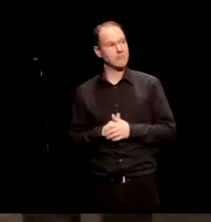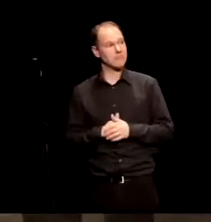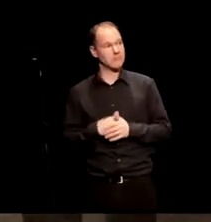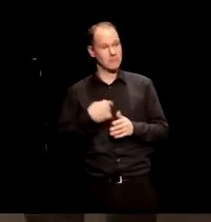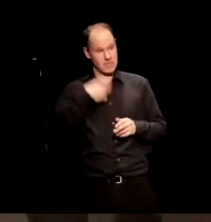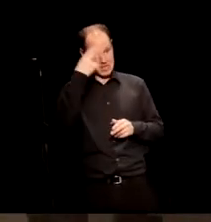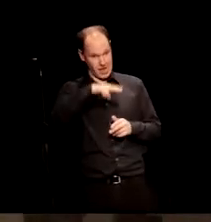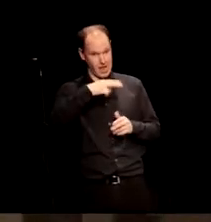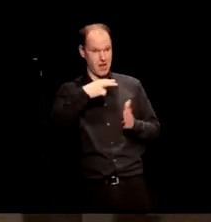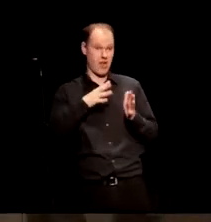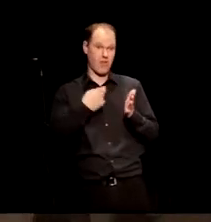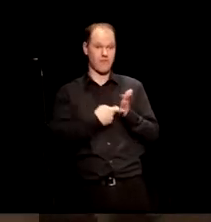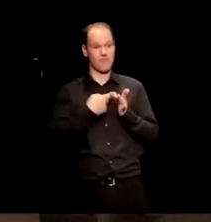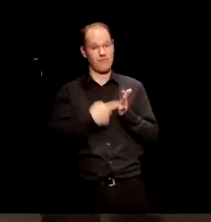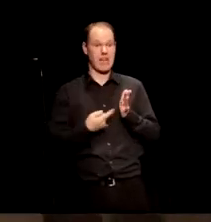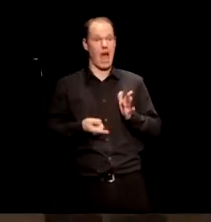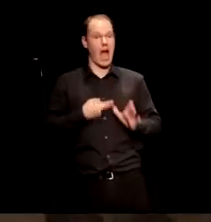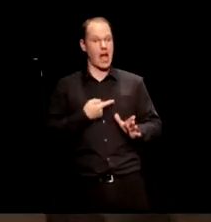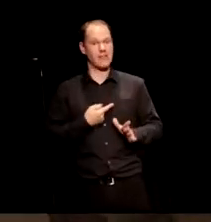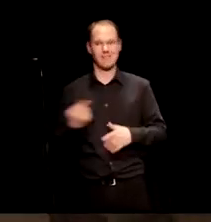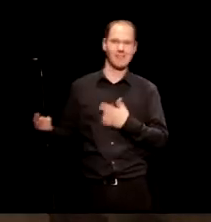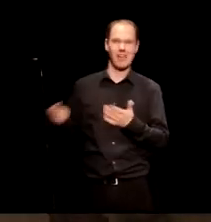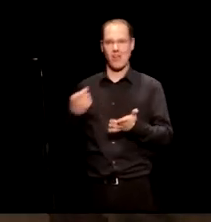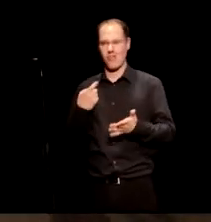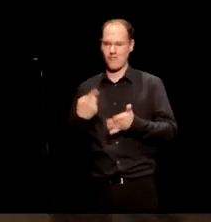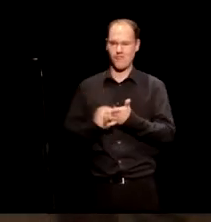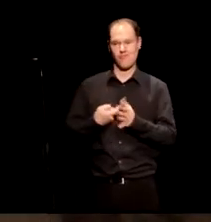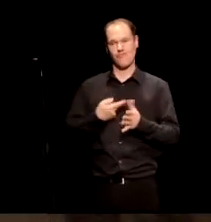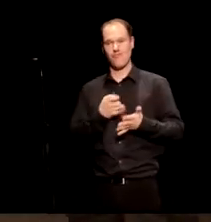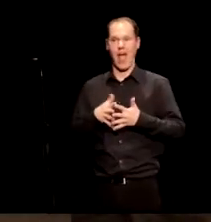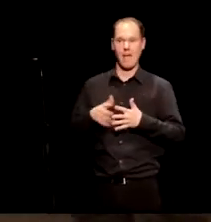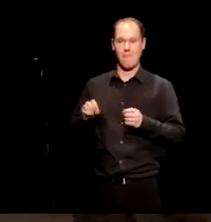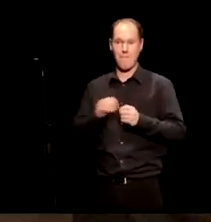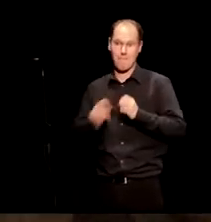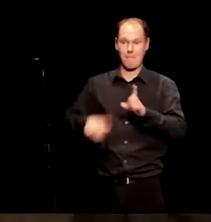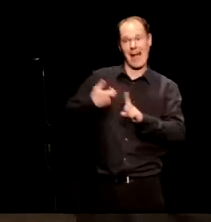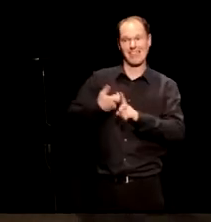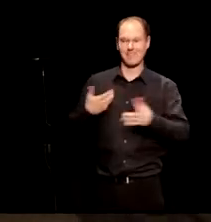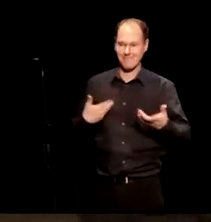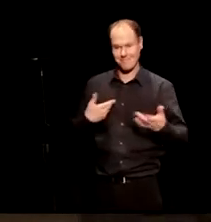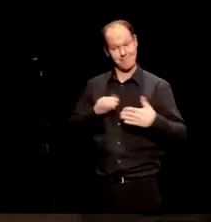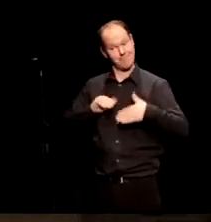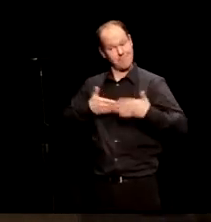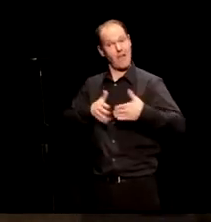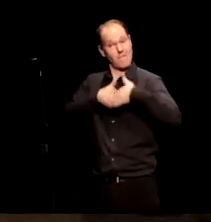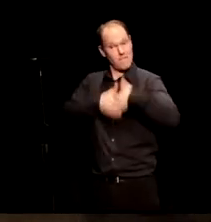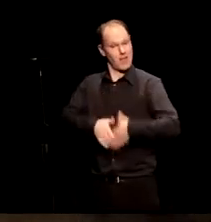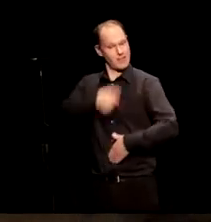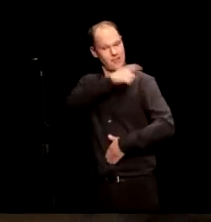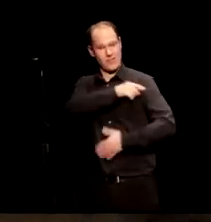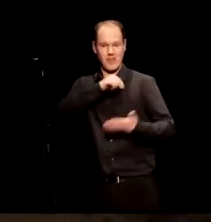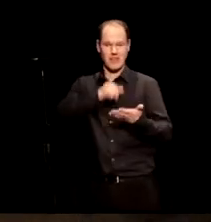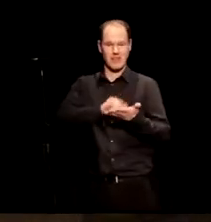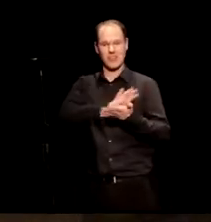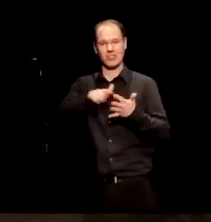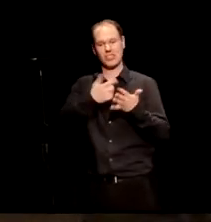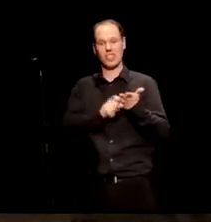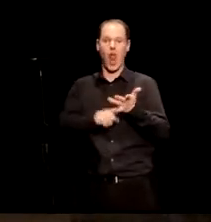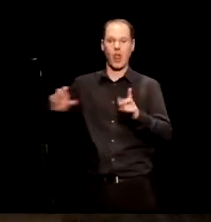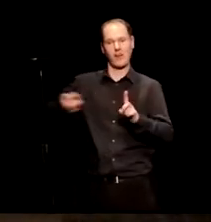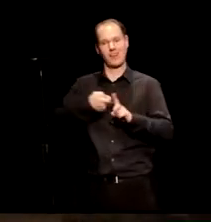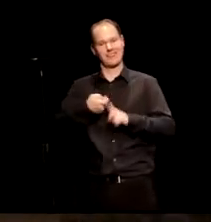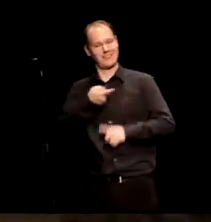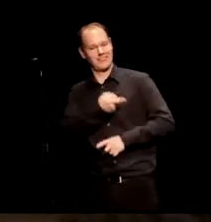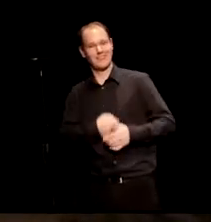My name is Rita. And mine is Rareback Pinkerton. Allow me to introduce my friend, Sherlock Holmes.